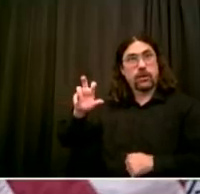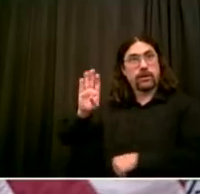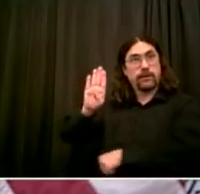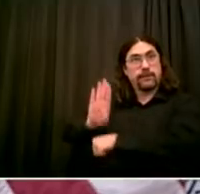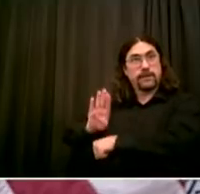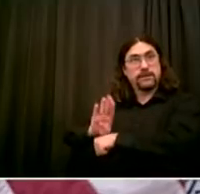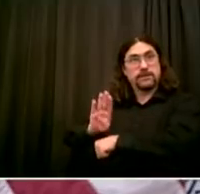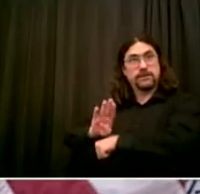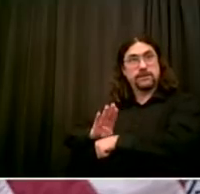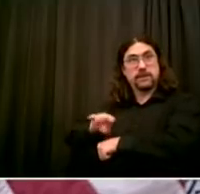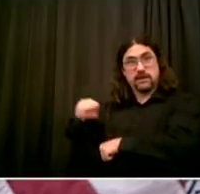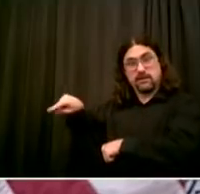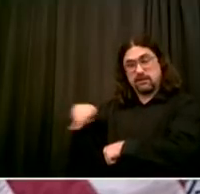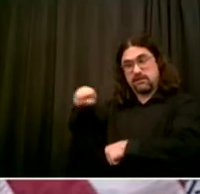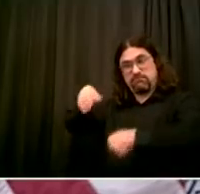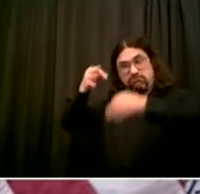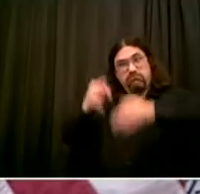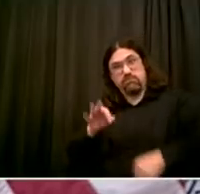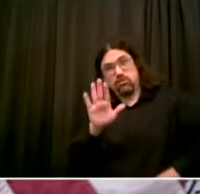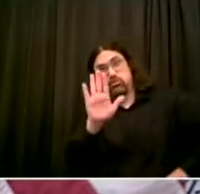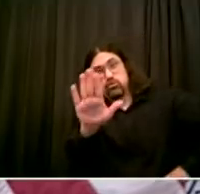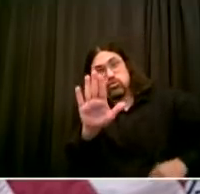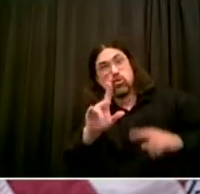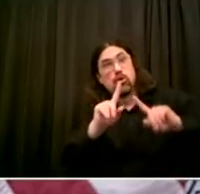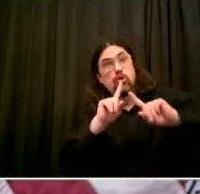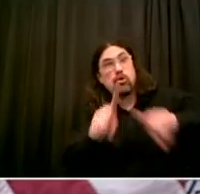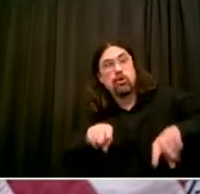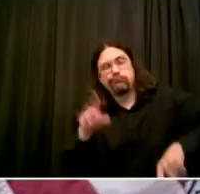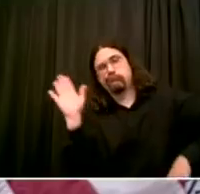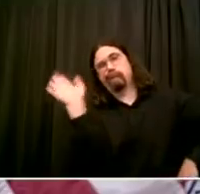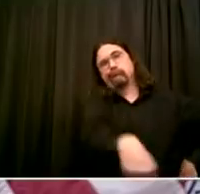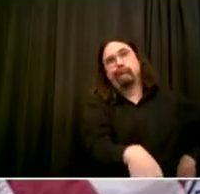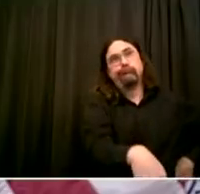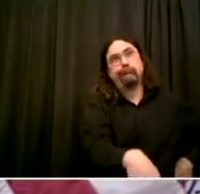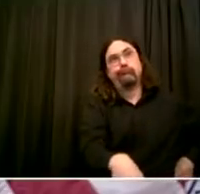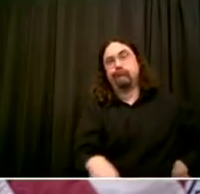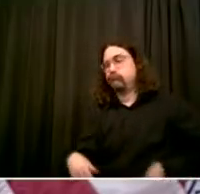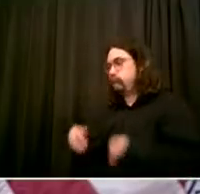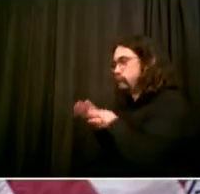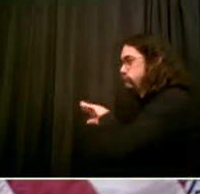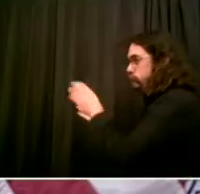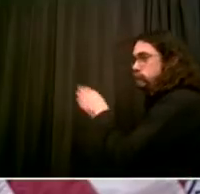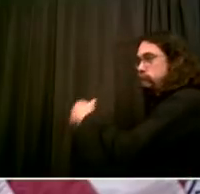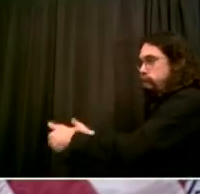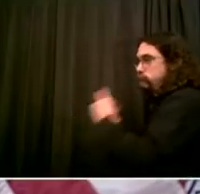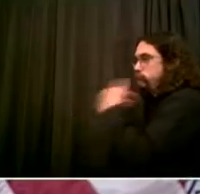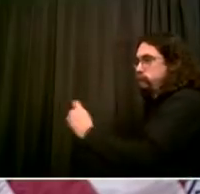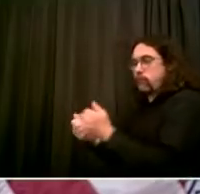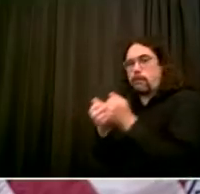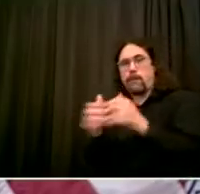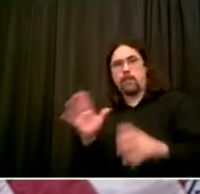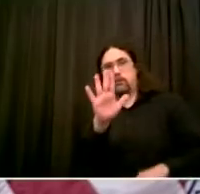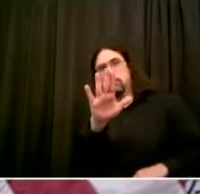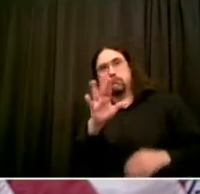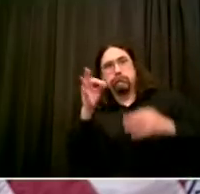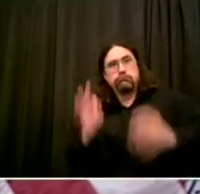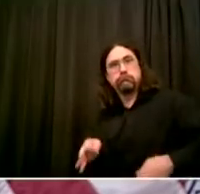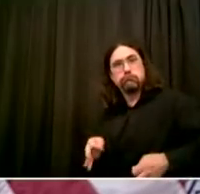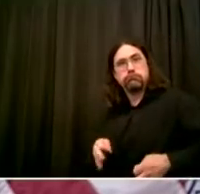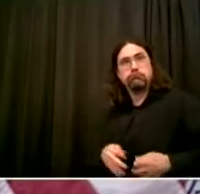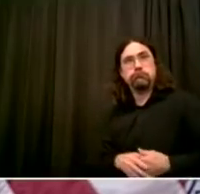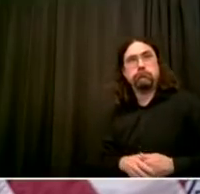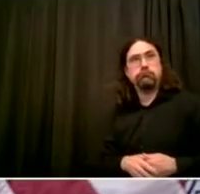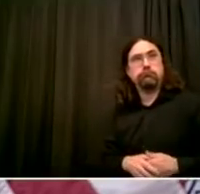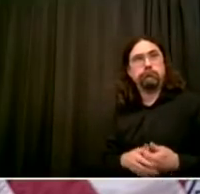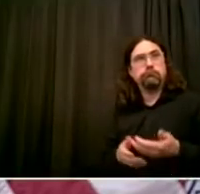approach to reopening. And I would urge everyone to look at the facts. This city has beat back